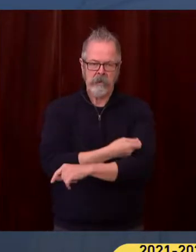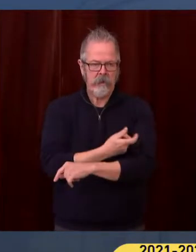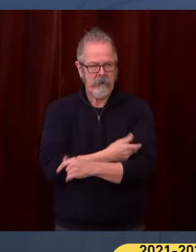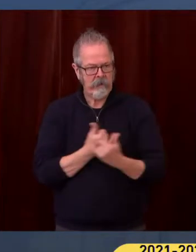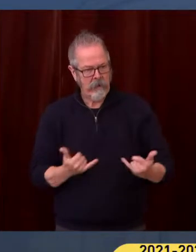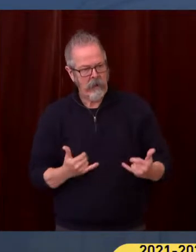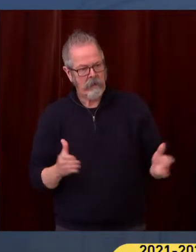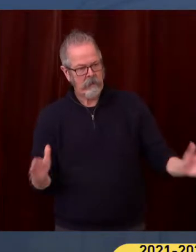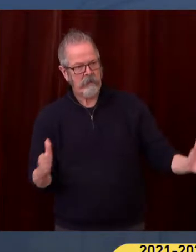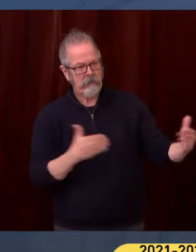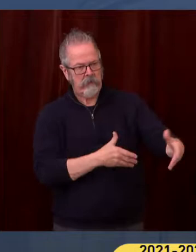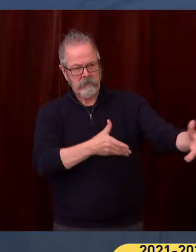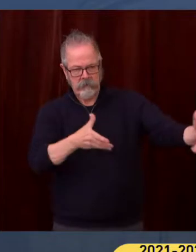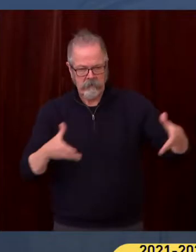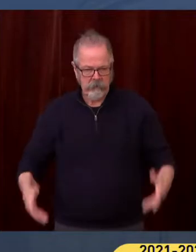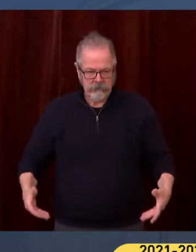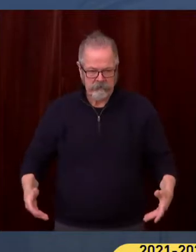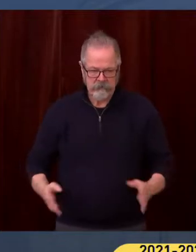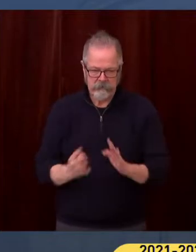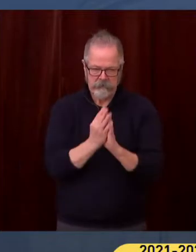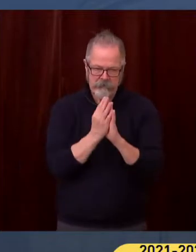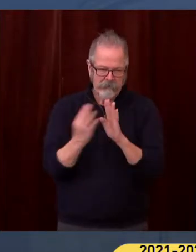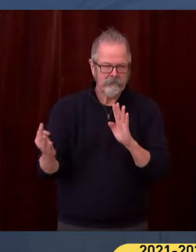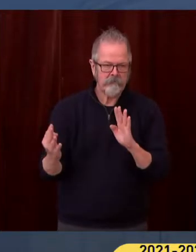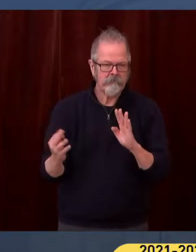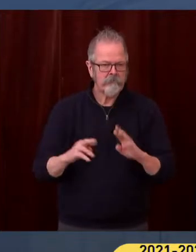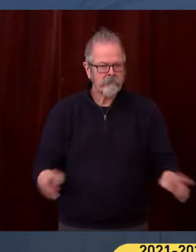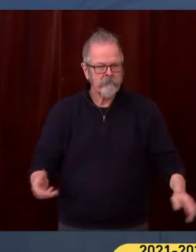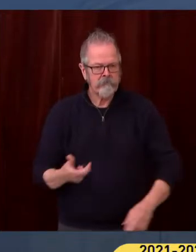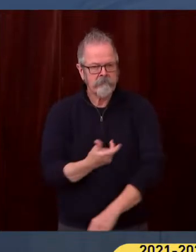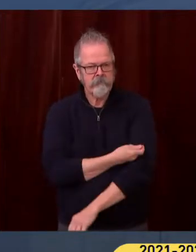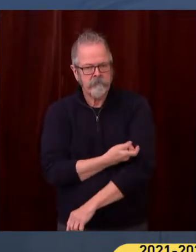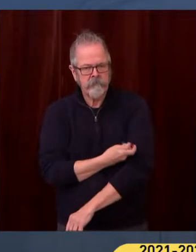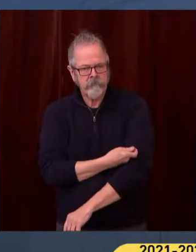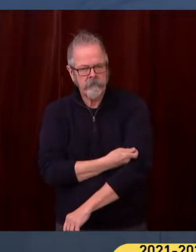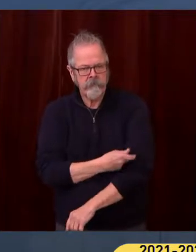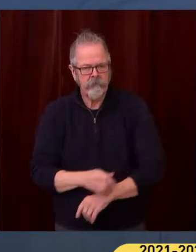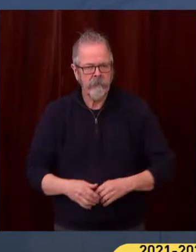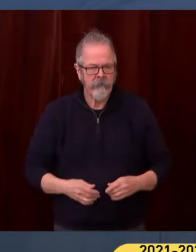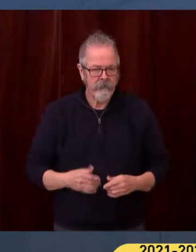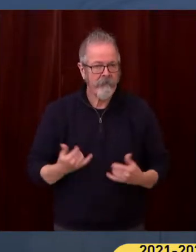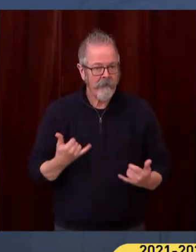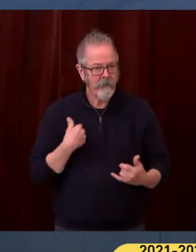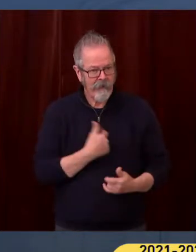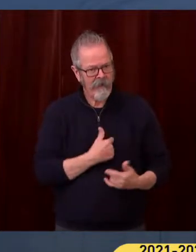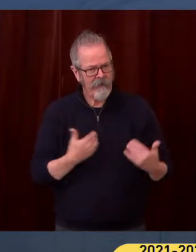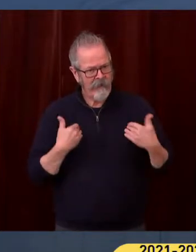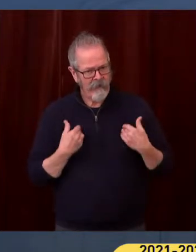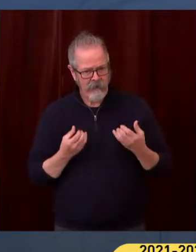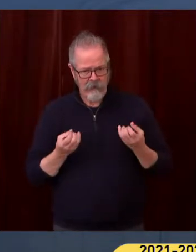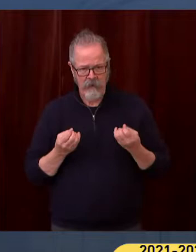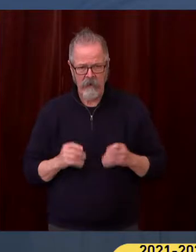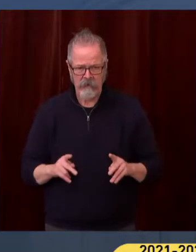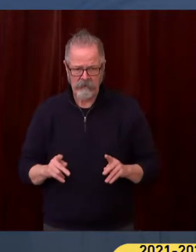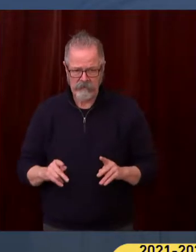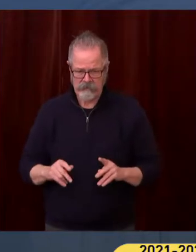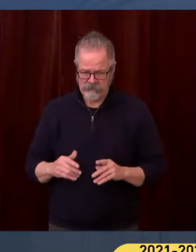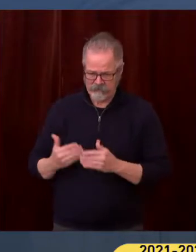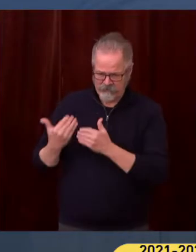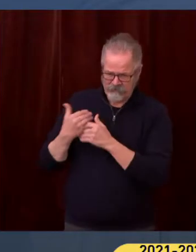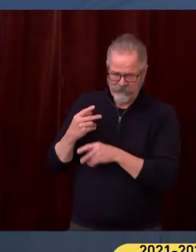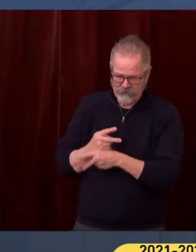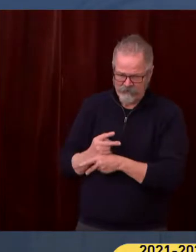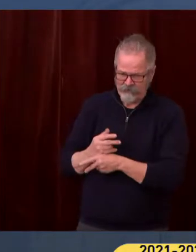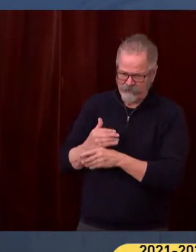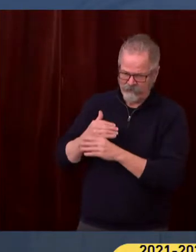by protecting ourselves while we're waiting for the vaccine for our families. And so far, I get this